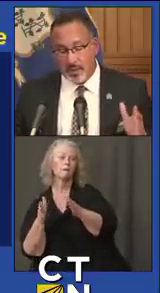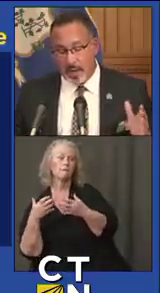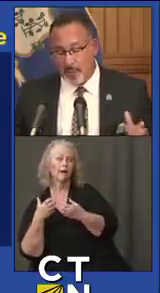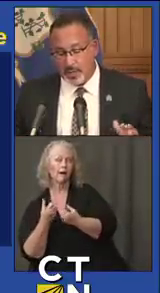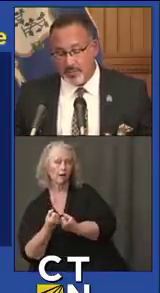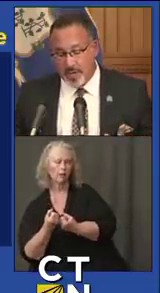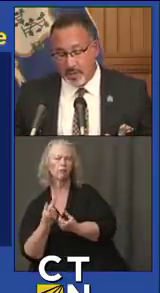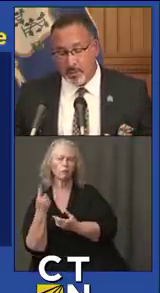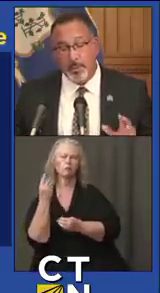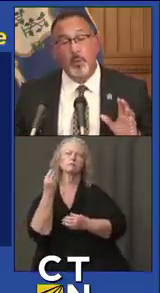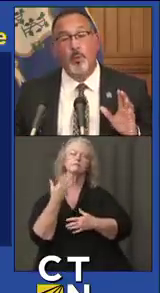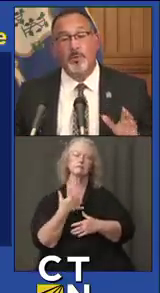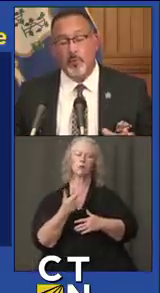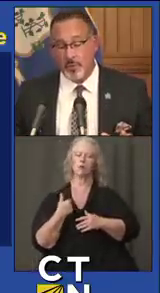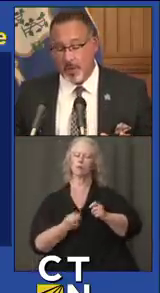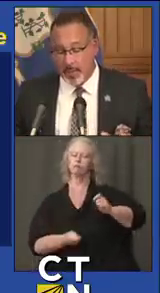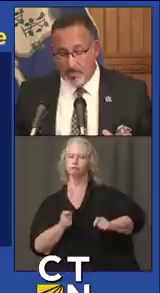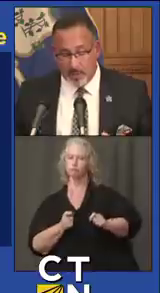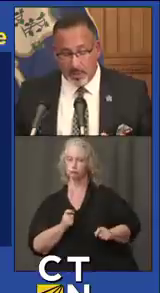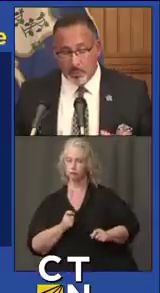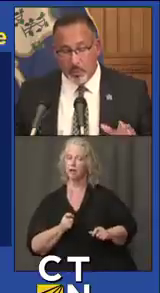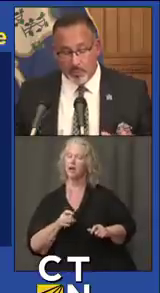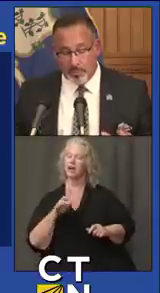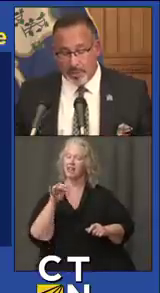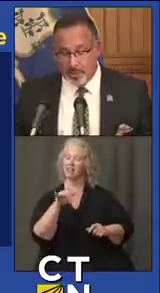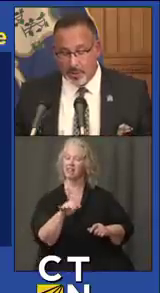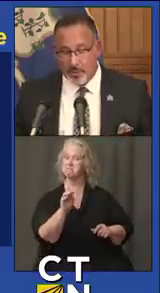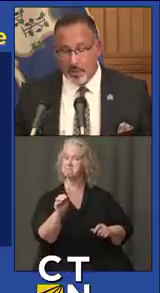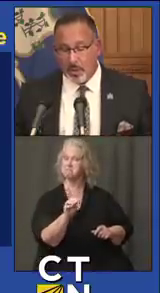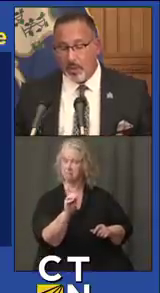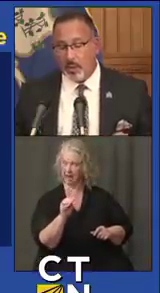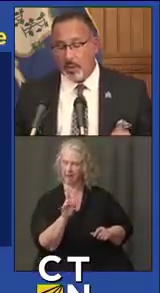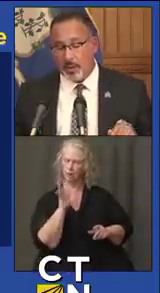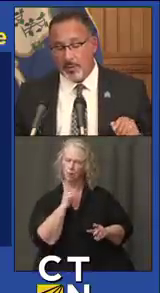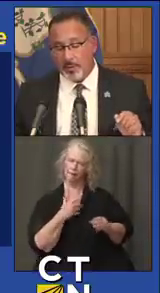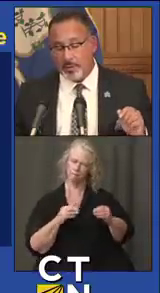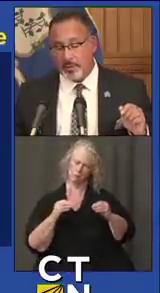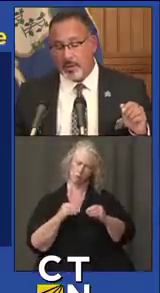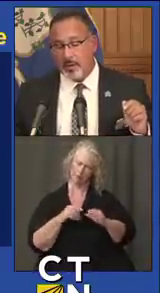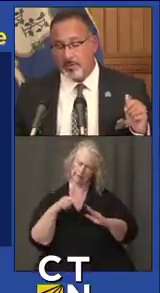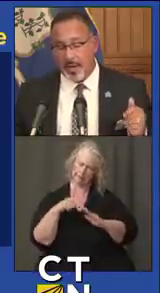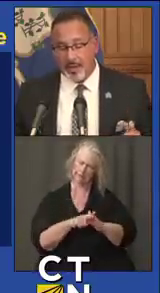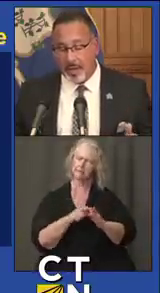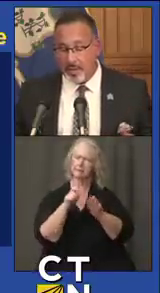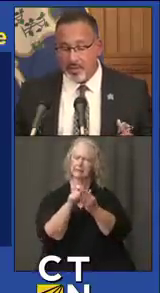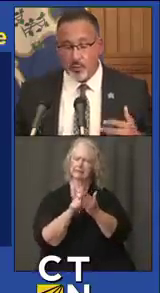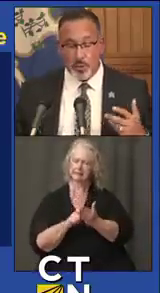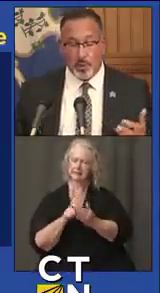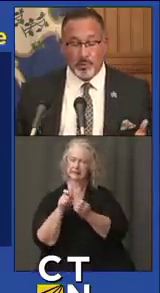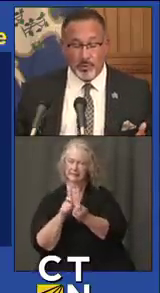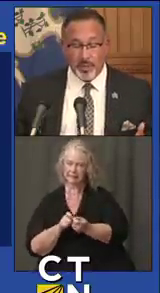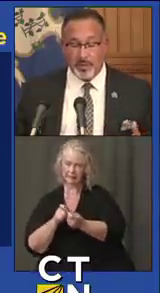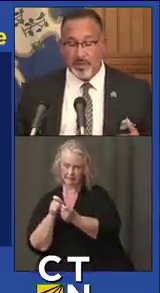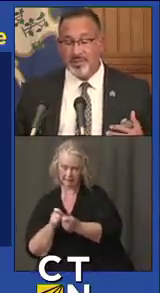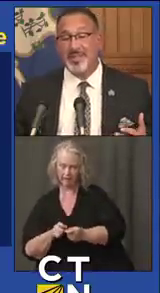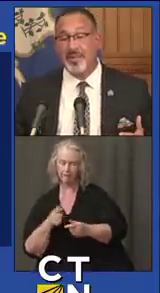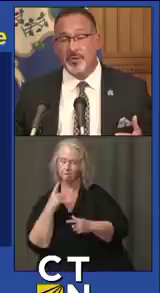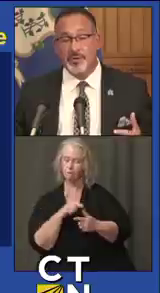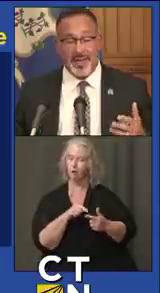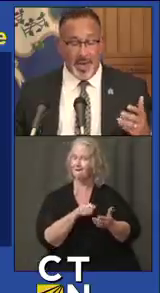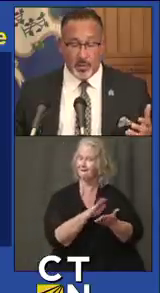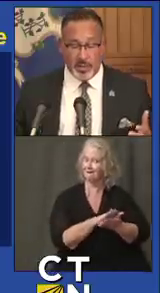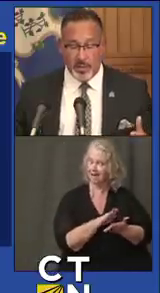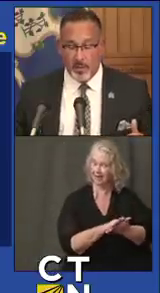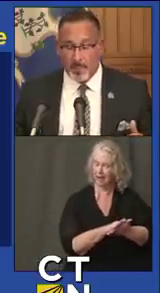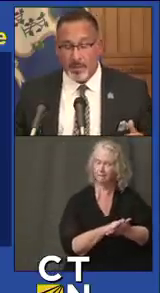said, a comprehensive document will be forthcoming on Monday with more information in areas of academics, remote learning,